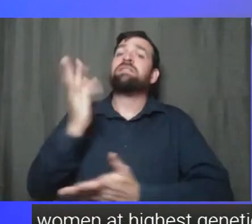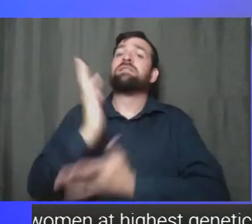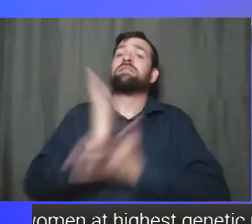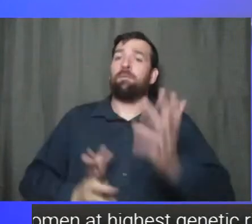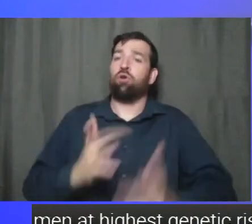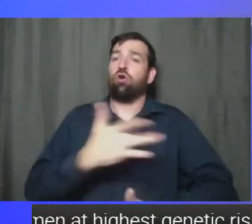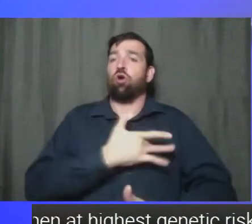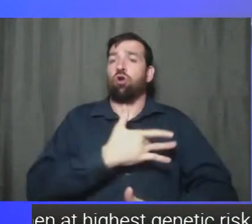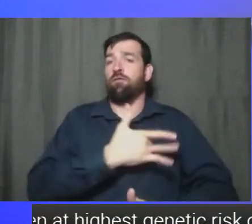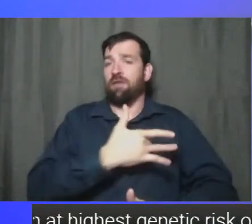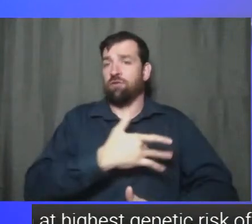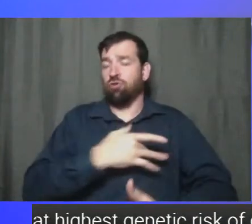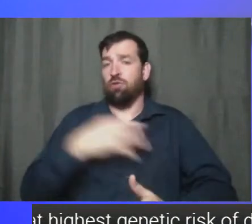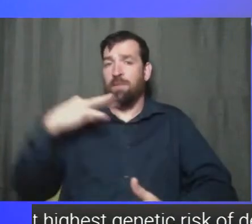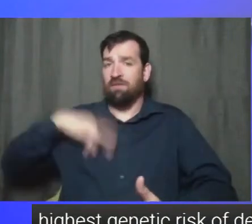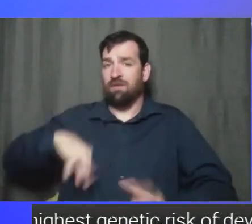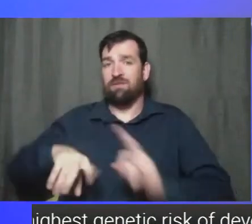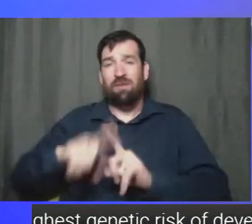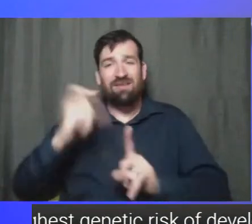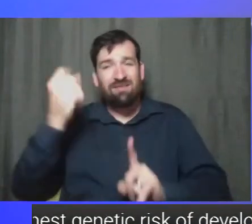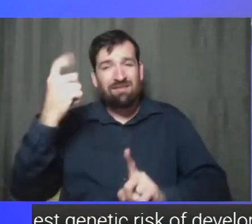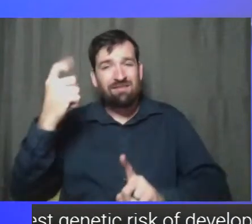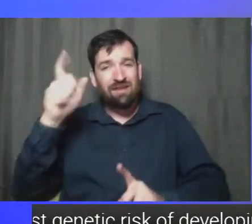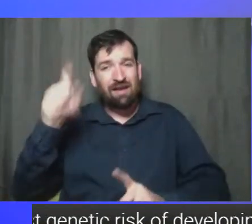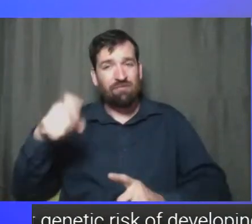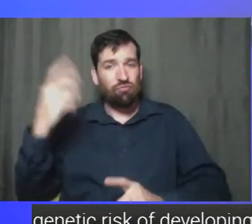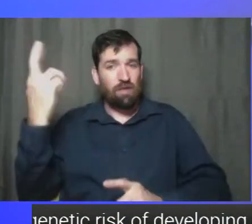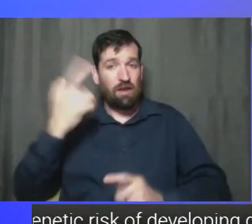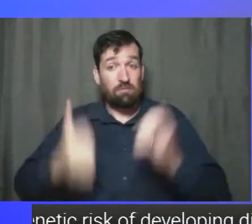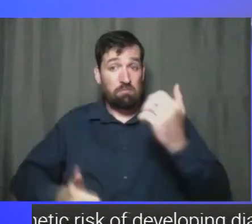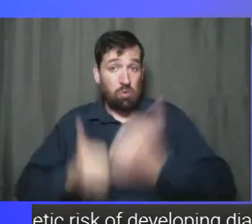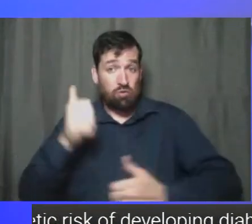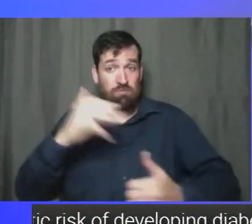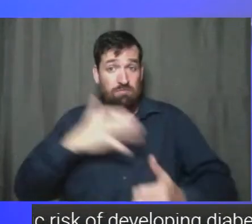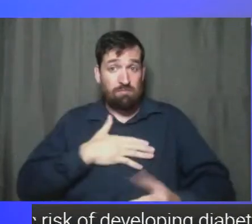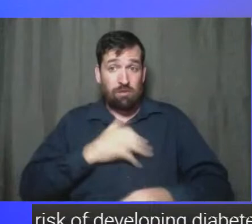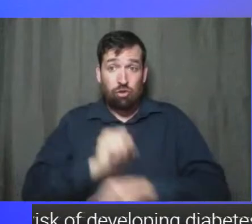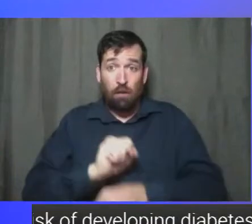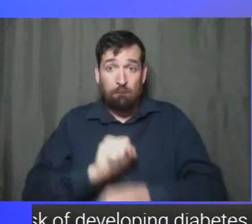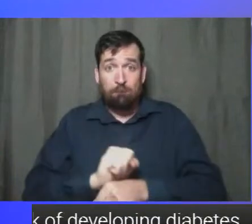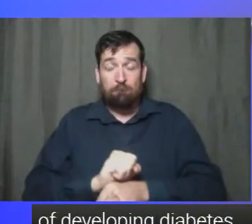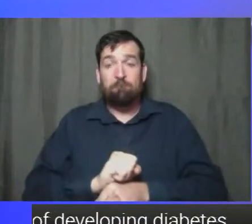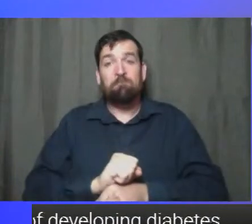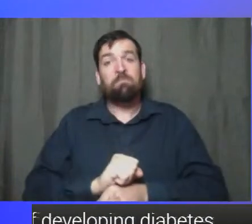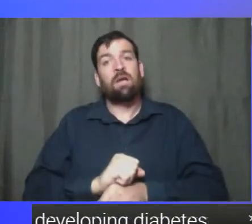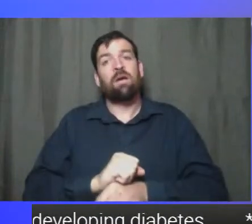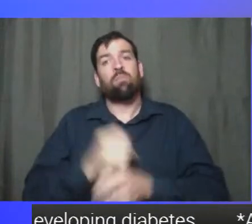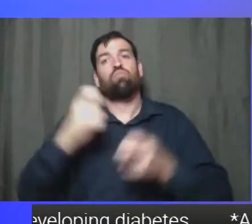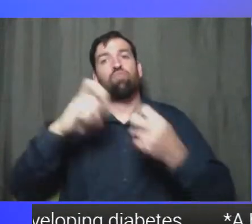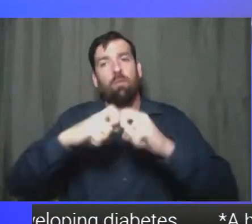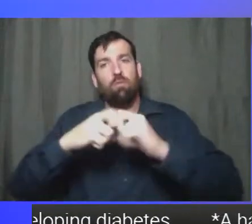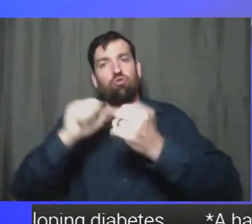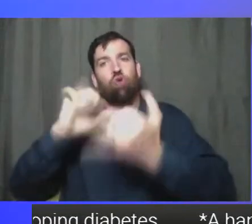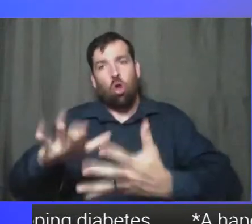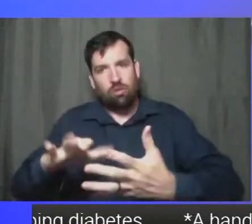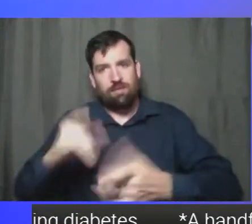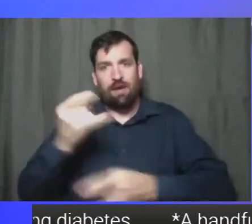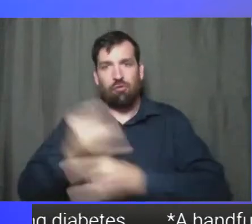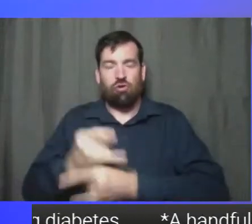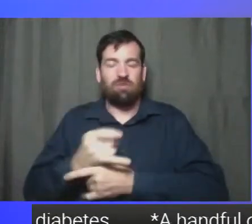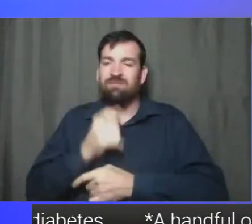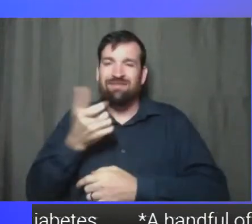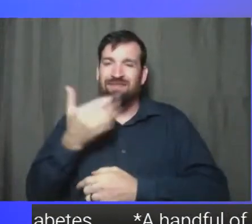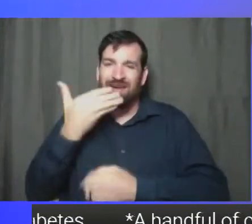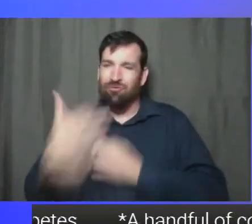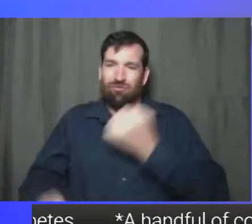alcohol. You have to realize in my practice, most of my job is taking care of people who've had problems from alcohol, so I'm probably not the best advocate for this,